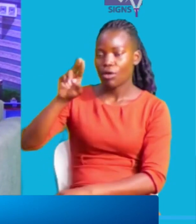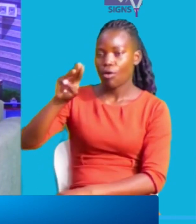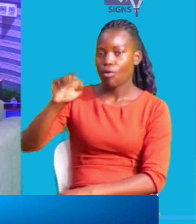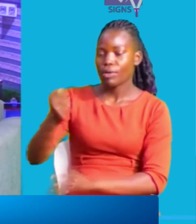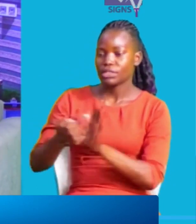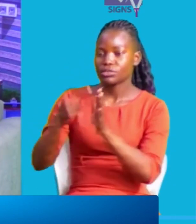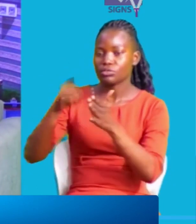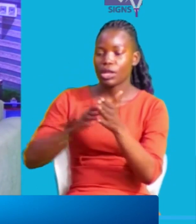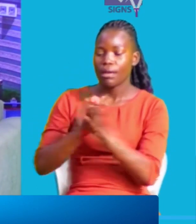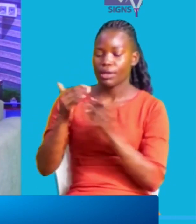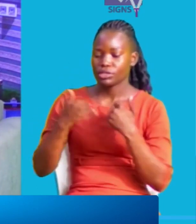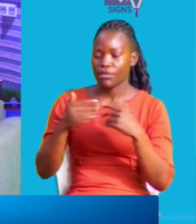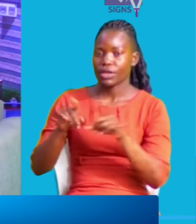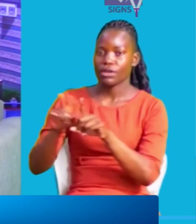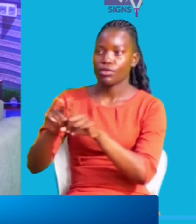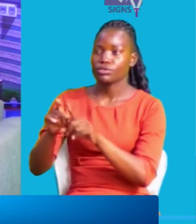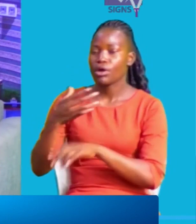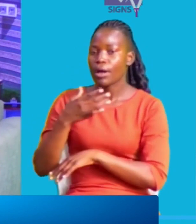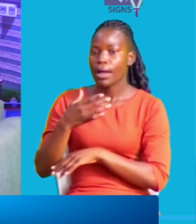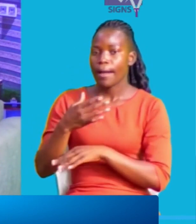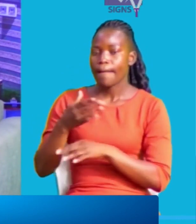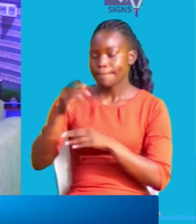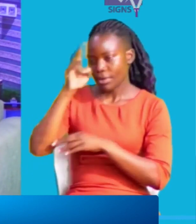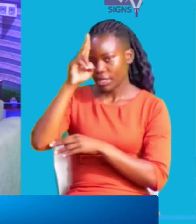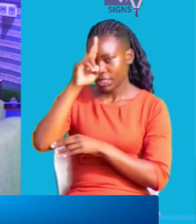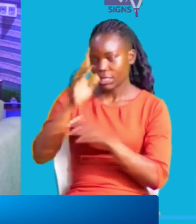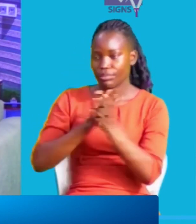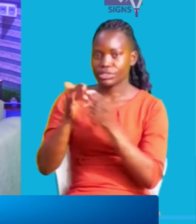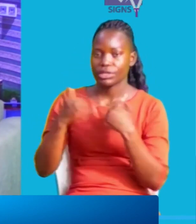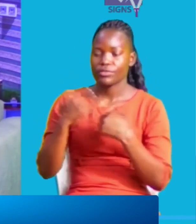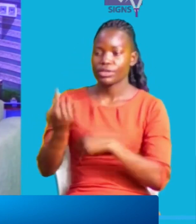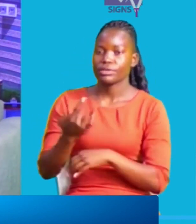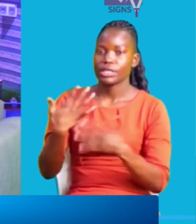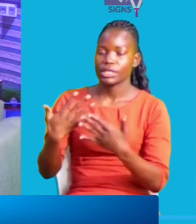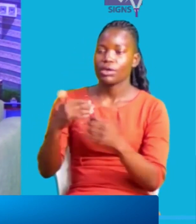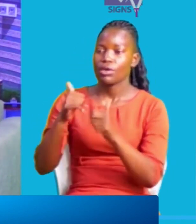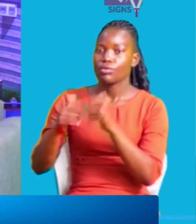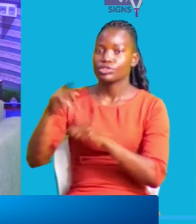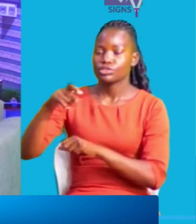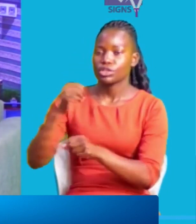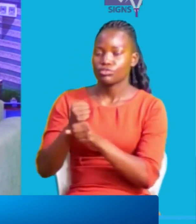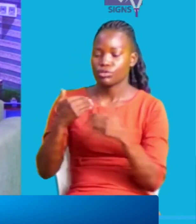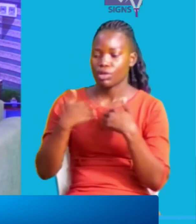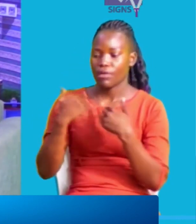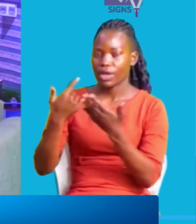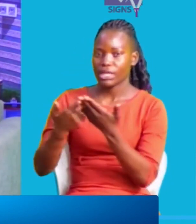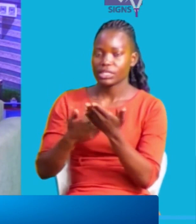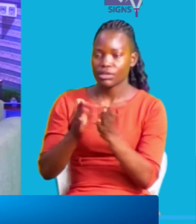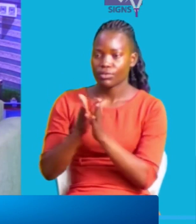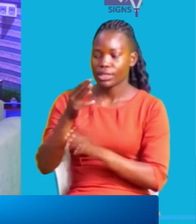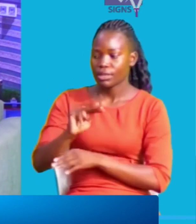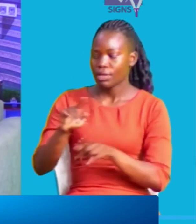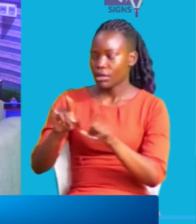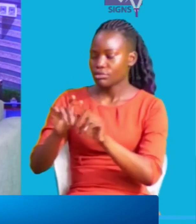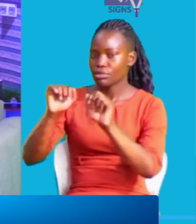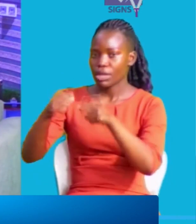Officer Philemon here has shown us that he is passionate, and also men of the uniform are very passionate. The only thing that you need to do is